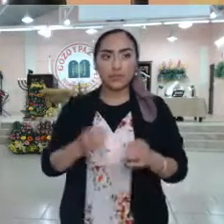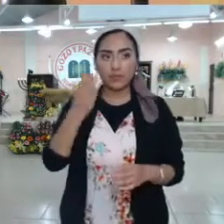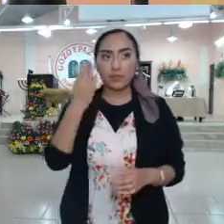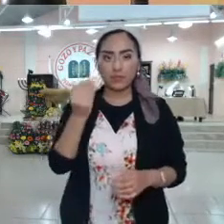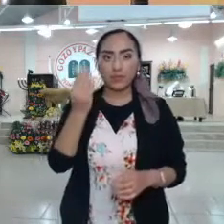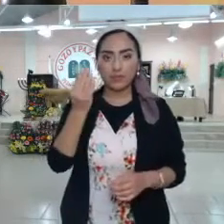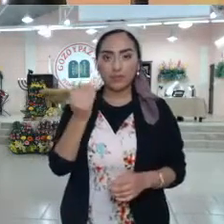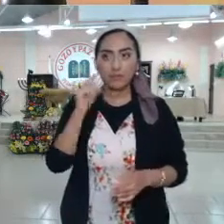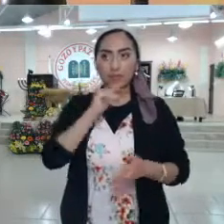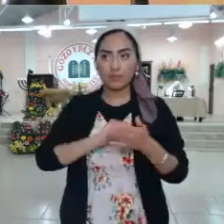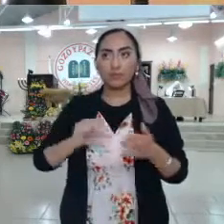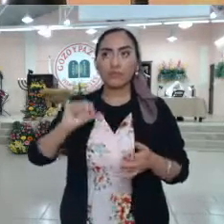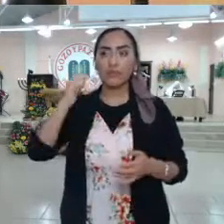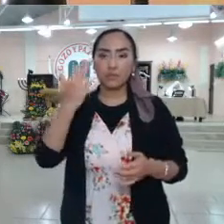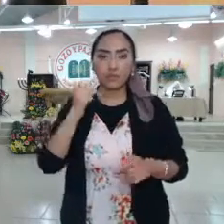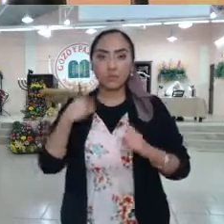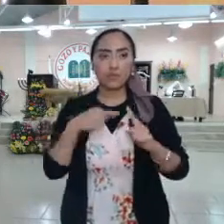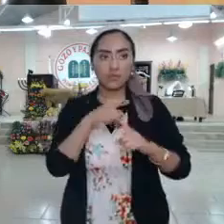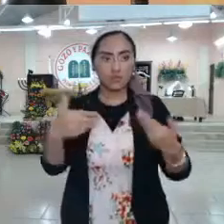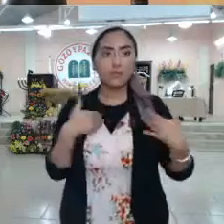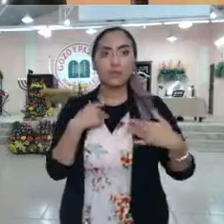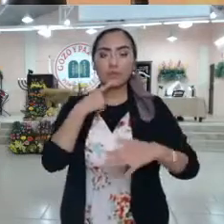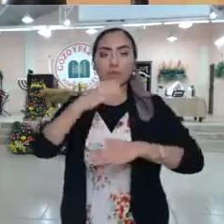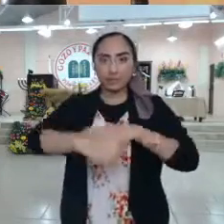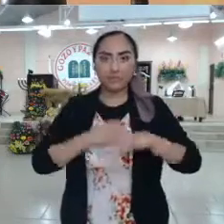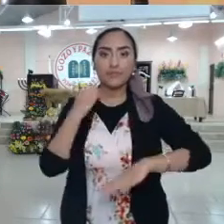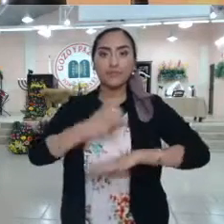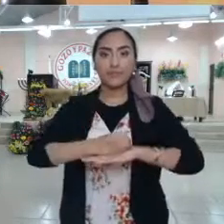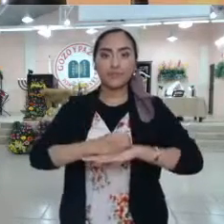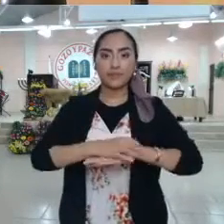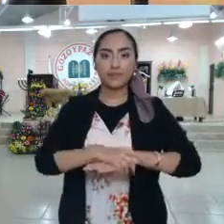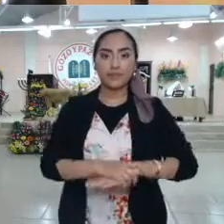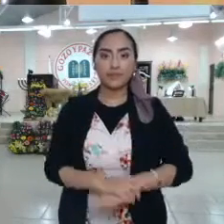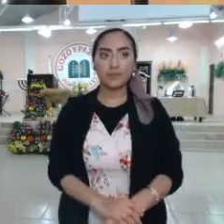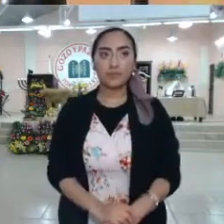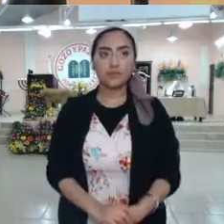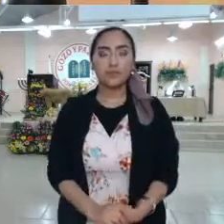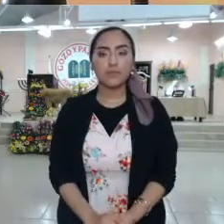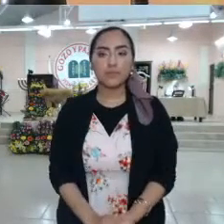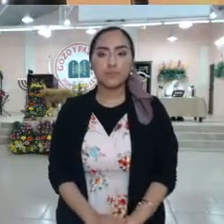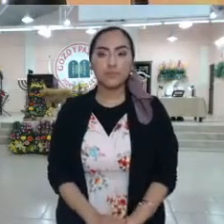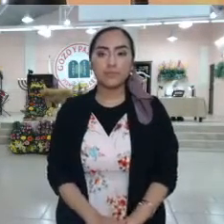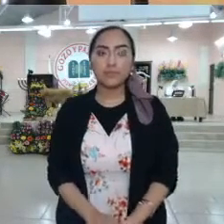Revelation 14, verse 13. When you have it, you say an amen.